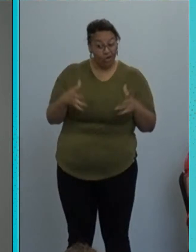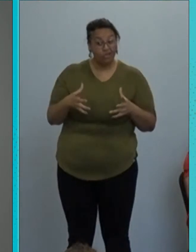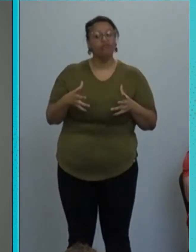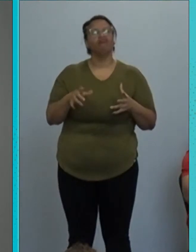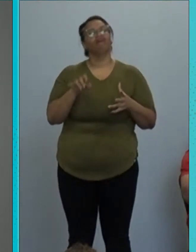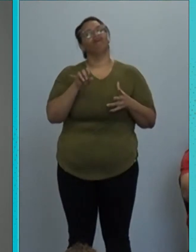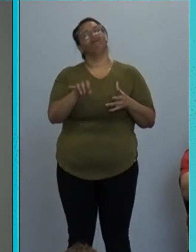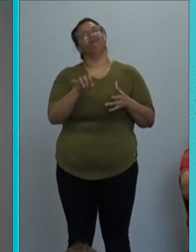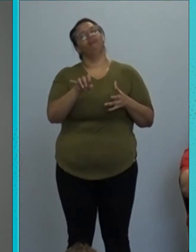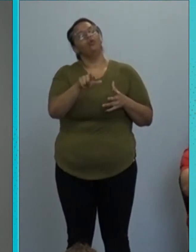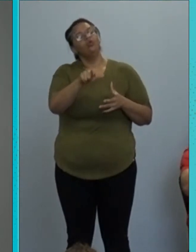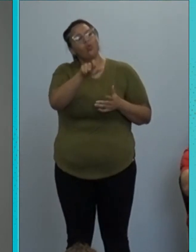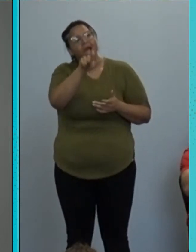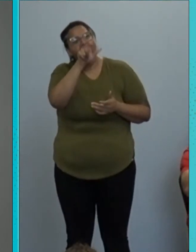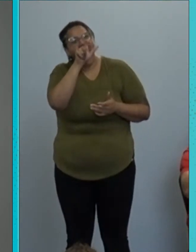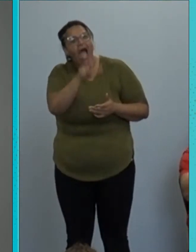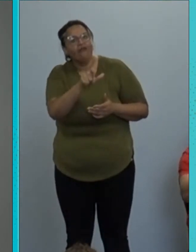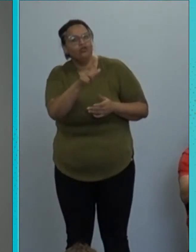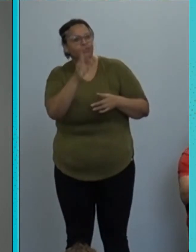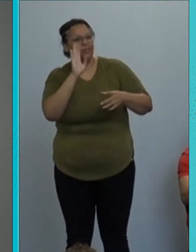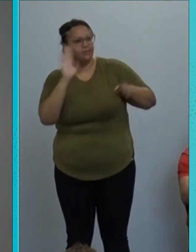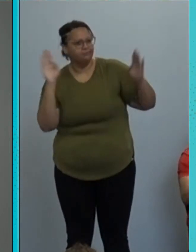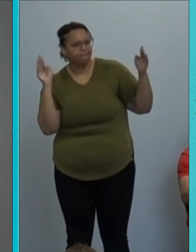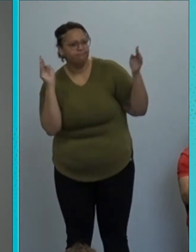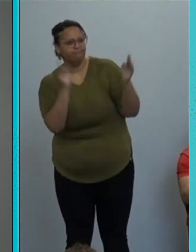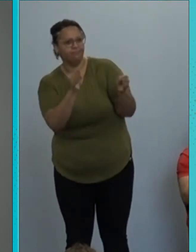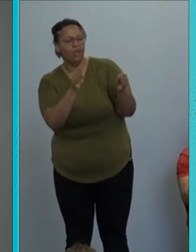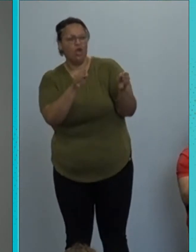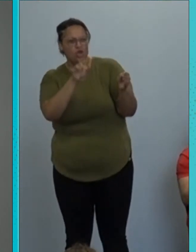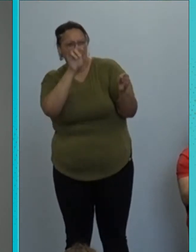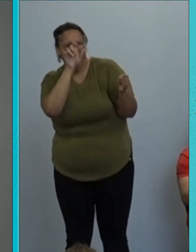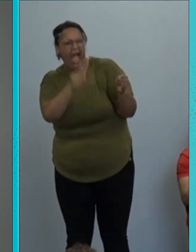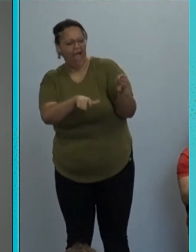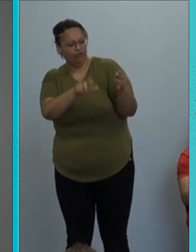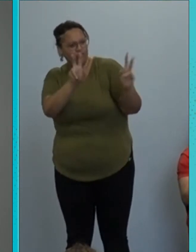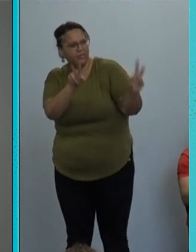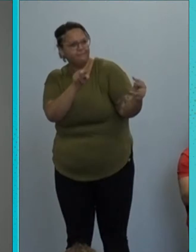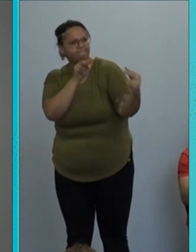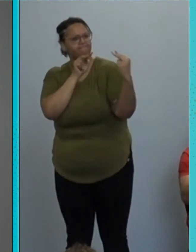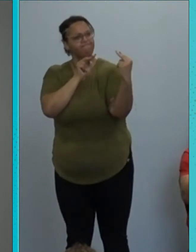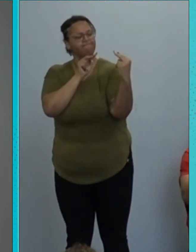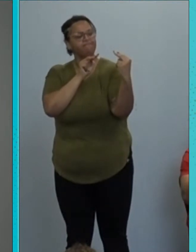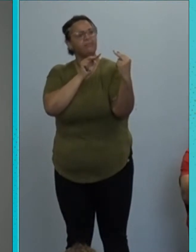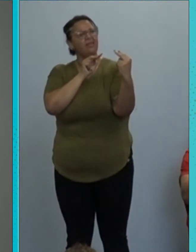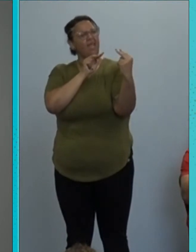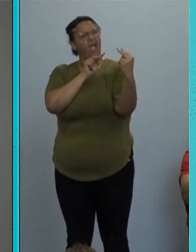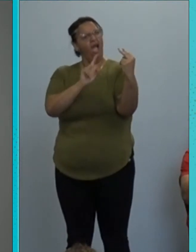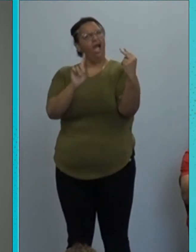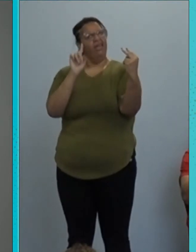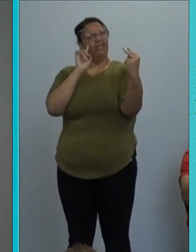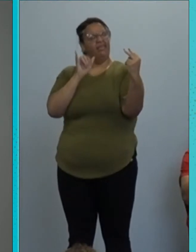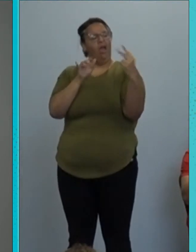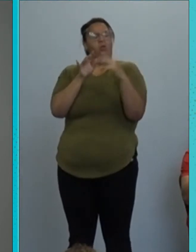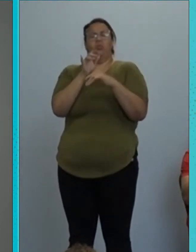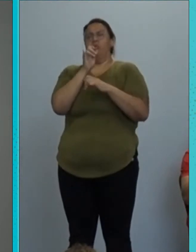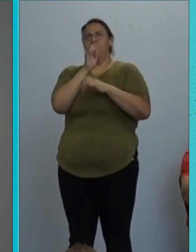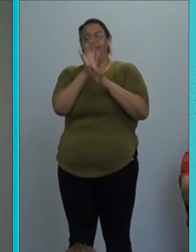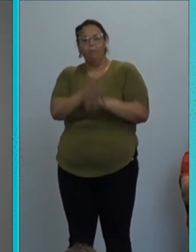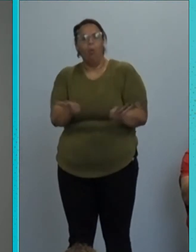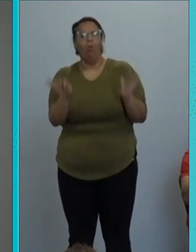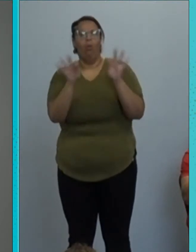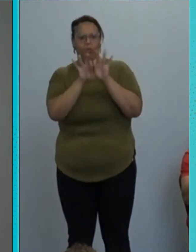you have to be locked in. You have to be eye to eye. And I think that was an important